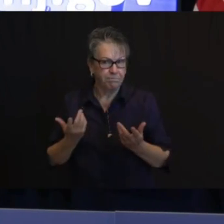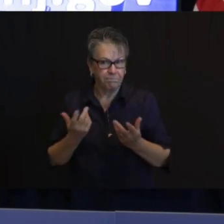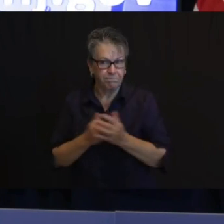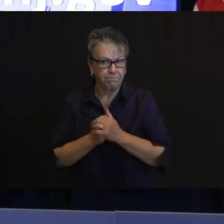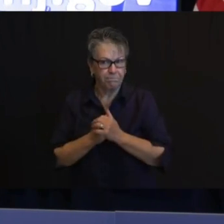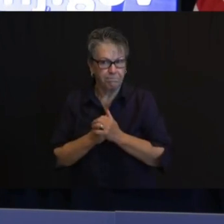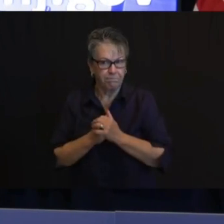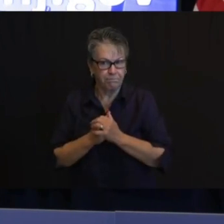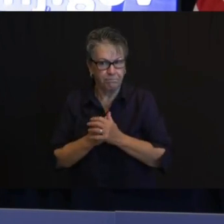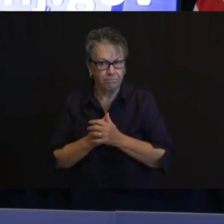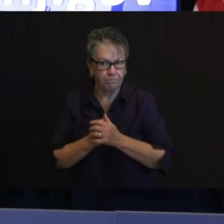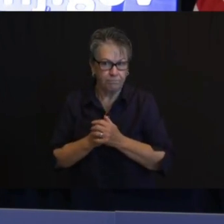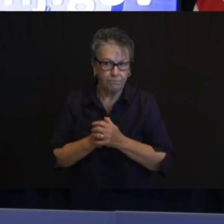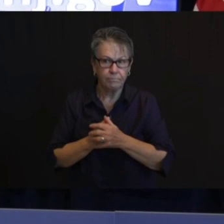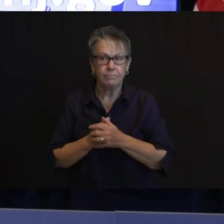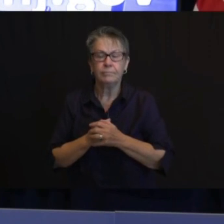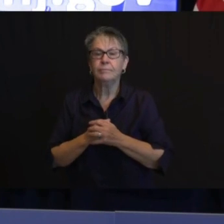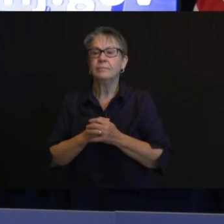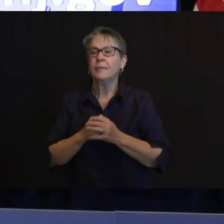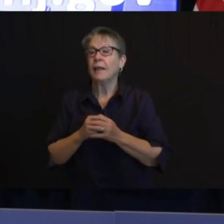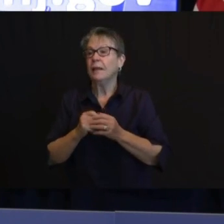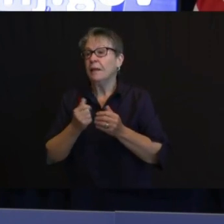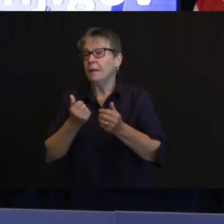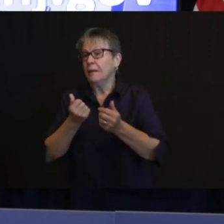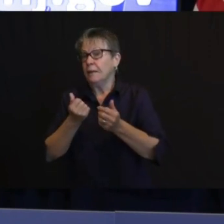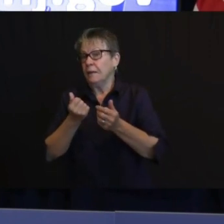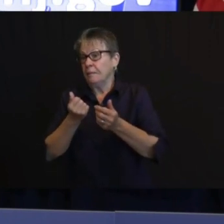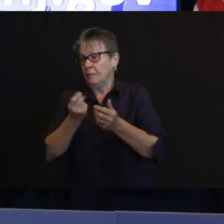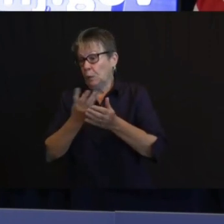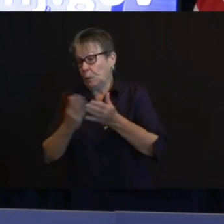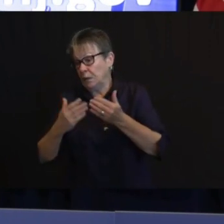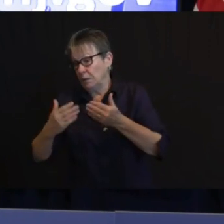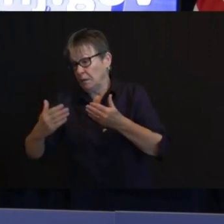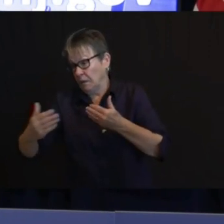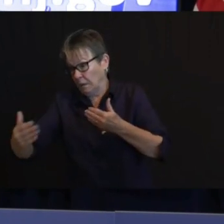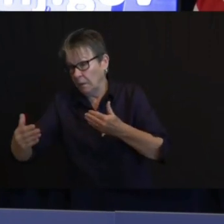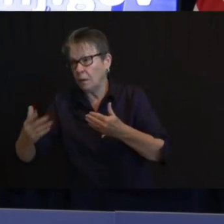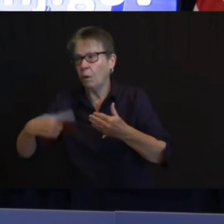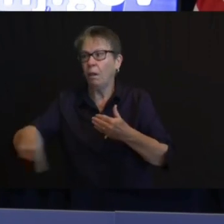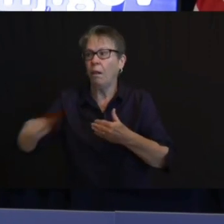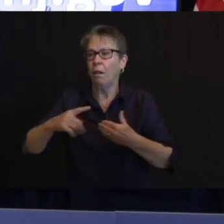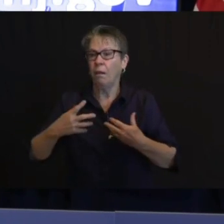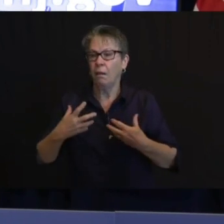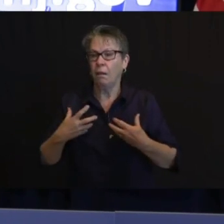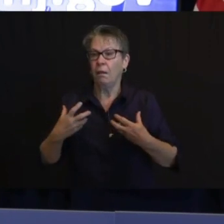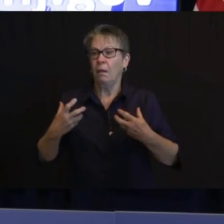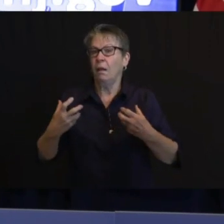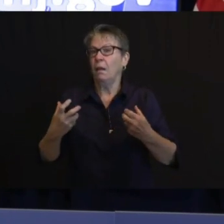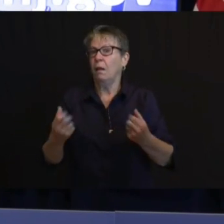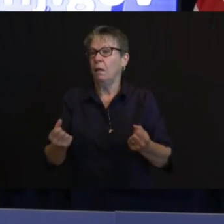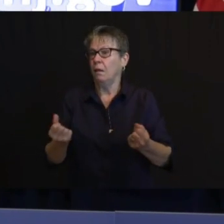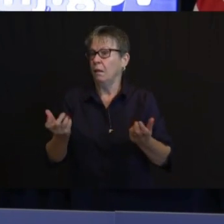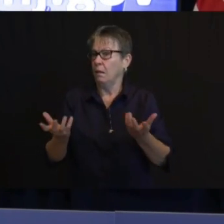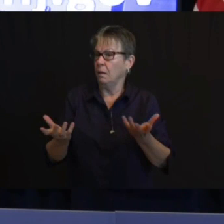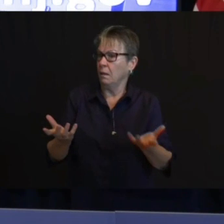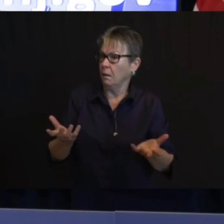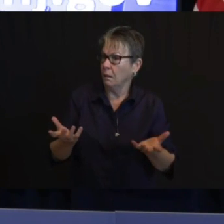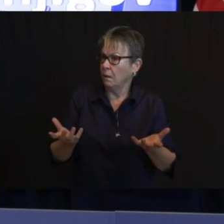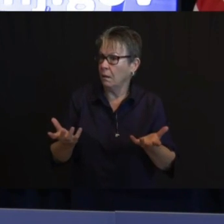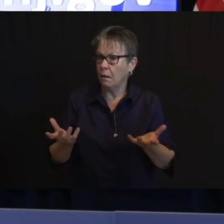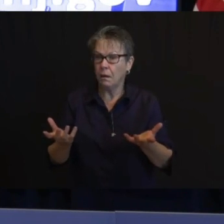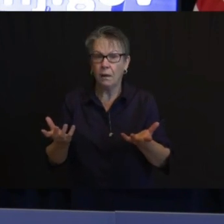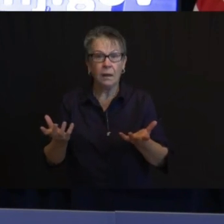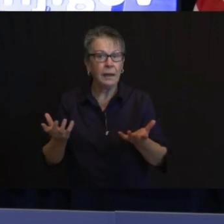weeks. And at the end of the day, if we can only get vaccination sites up 5 days a week, we have